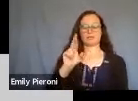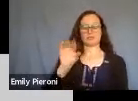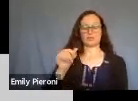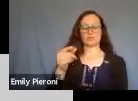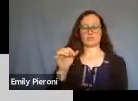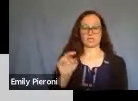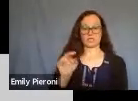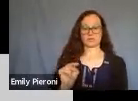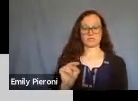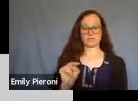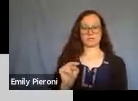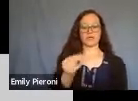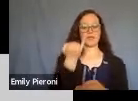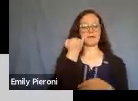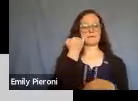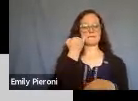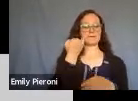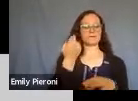inputs?